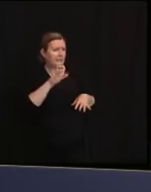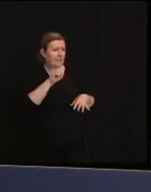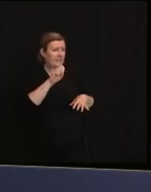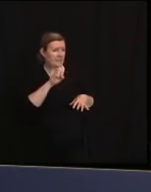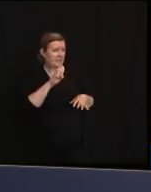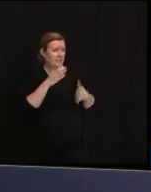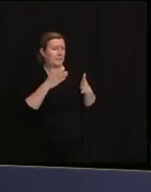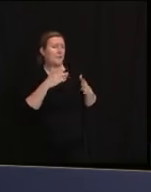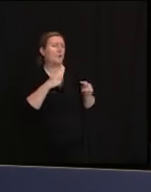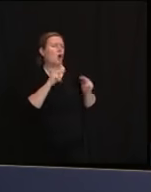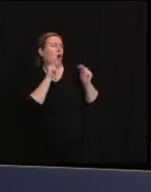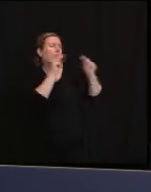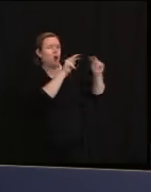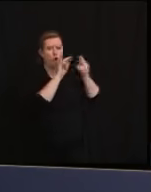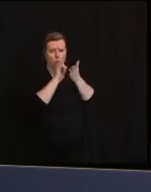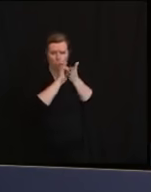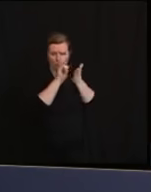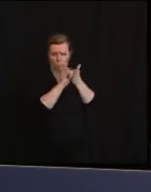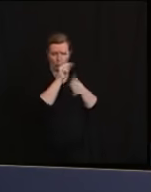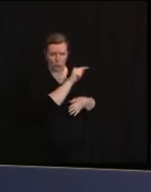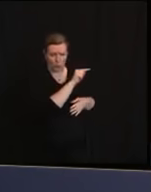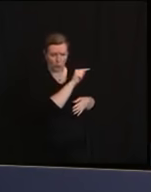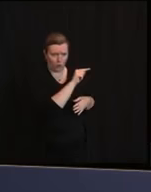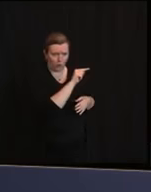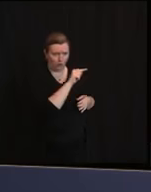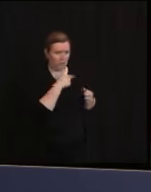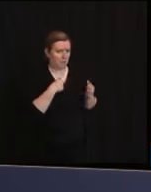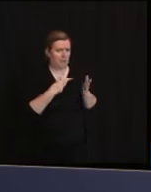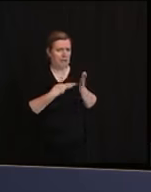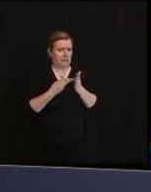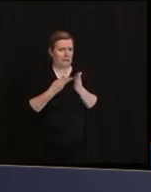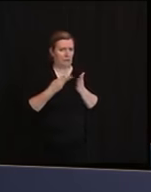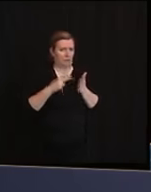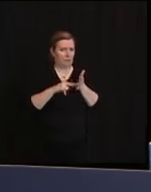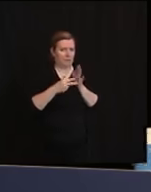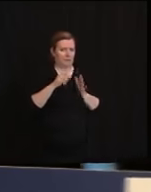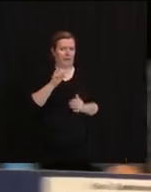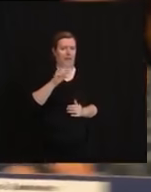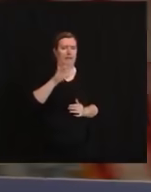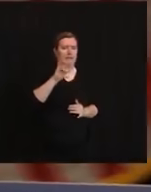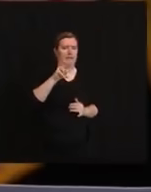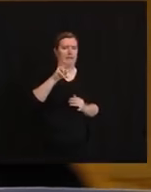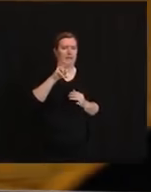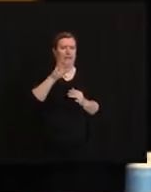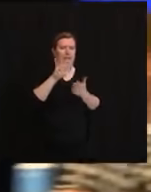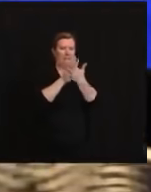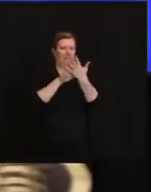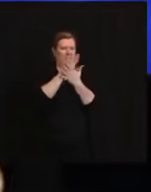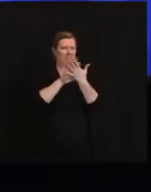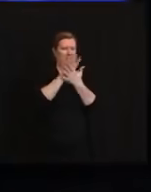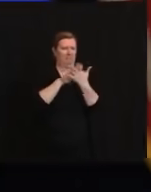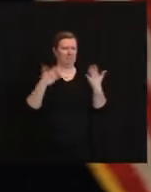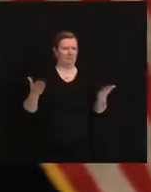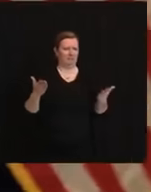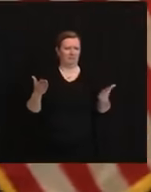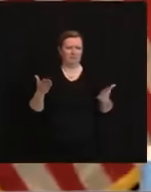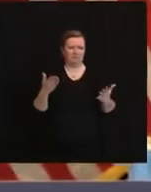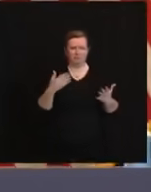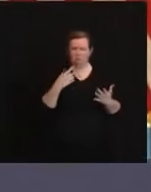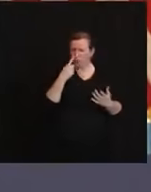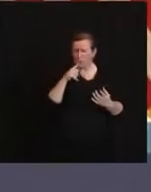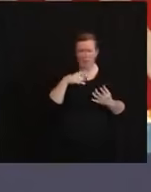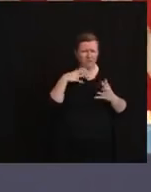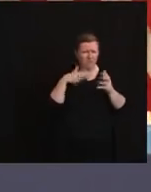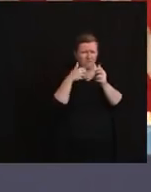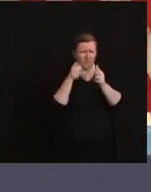doing. I honestly don't know what active case means. Hey, Dust, on that one, can we follow up with you? Just because I don't watch, not because I don't